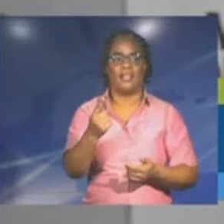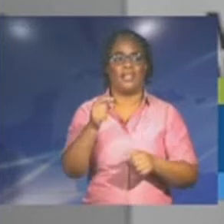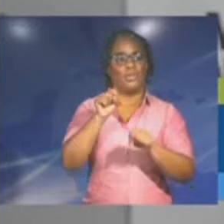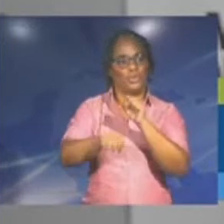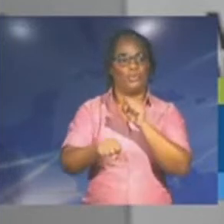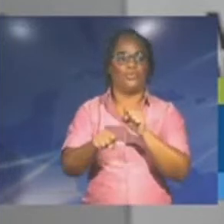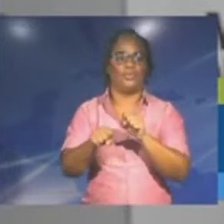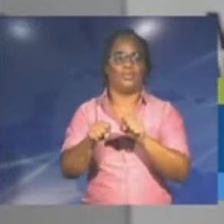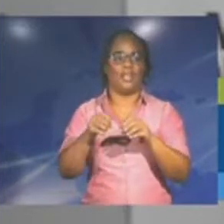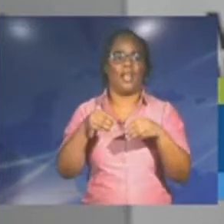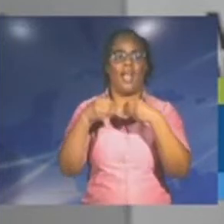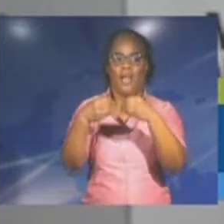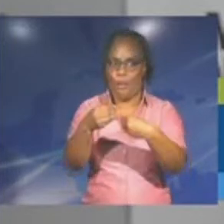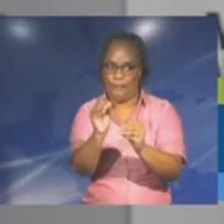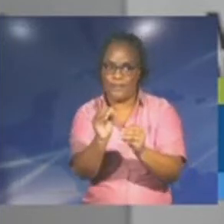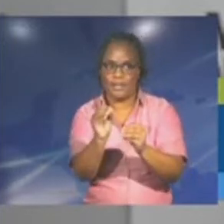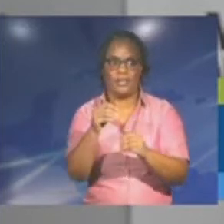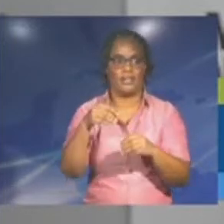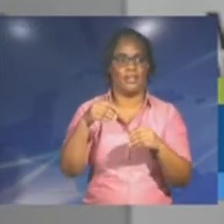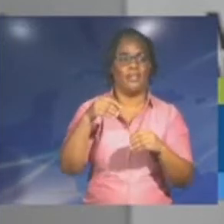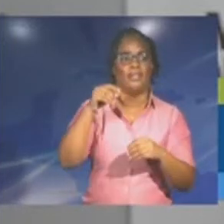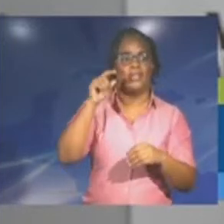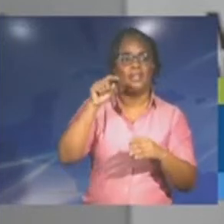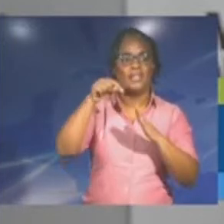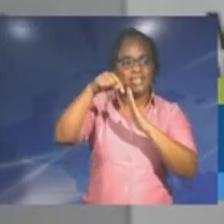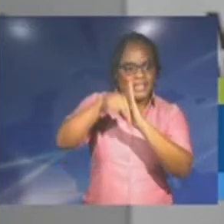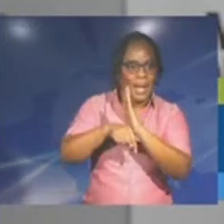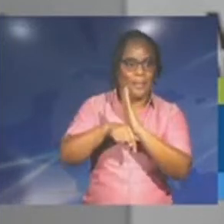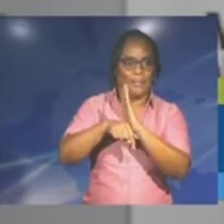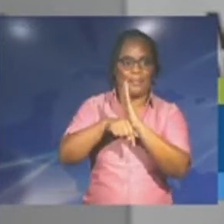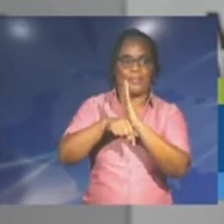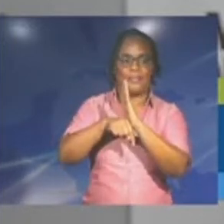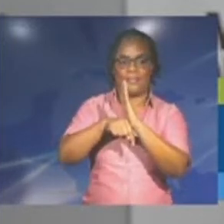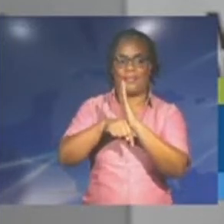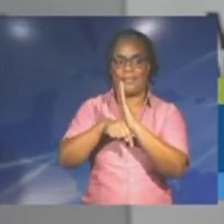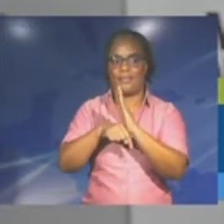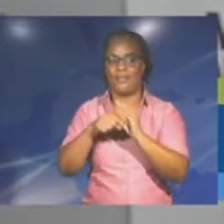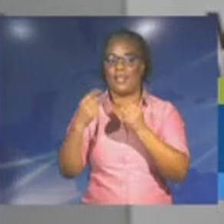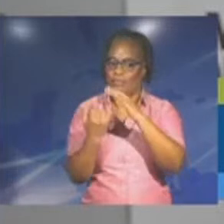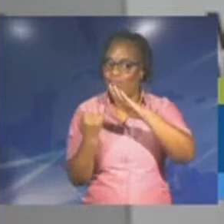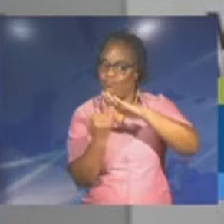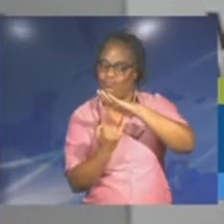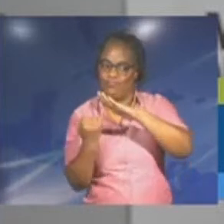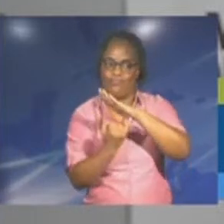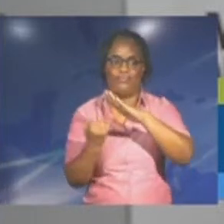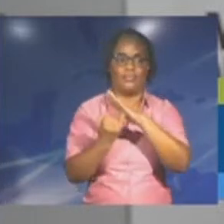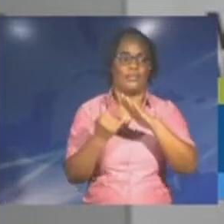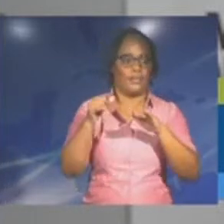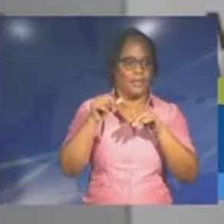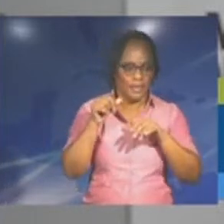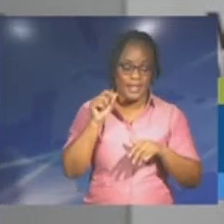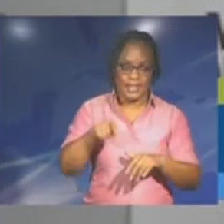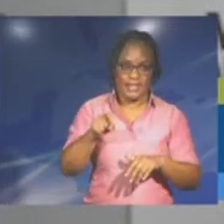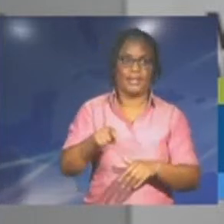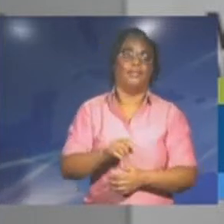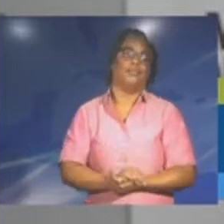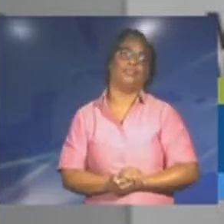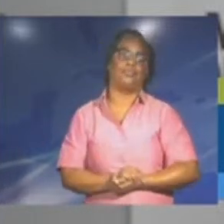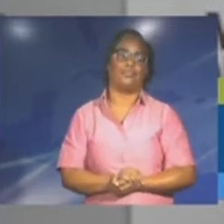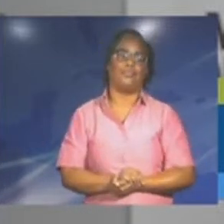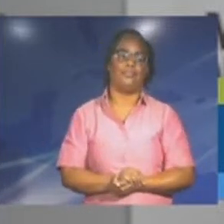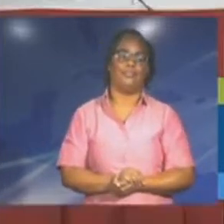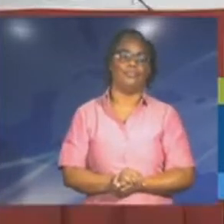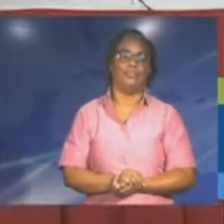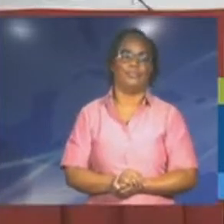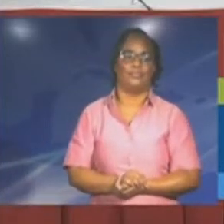generally issued once you have a positive COVID test, especially with the symptomatology that goes along with it. I hope that answers the question, as opposed to a sick